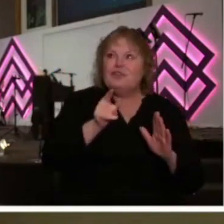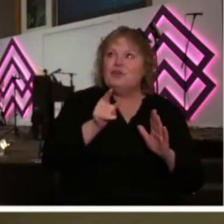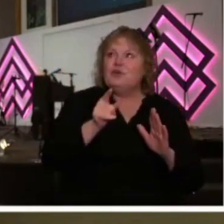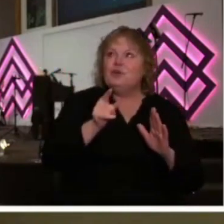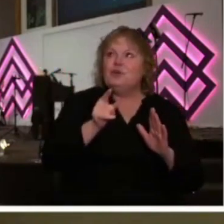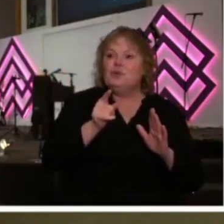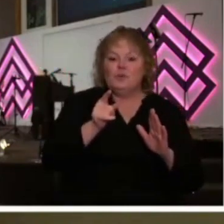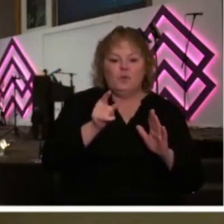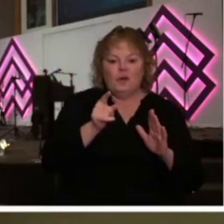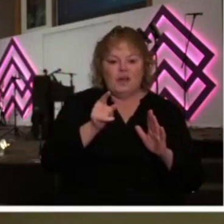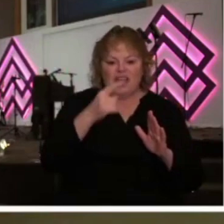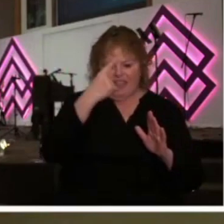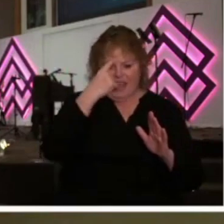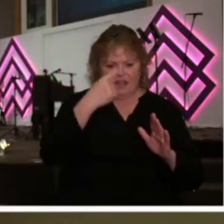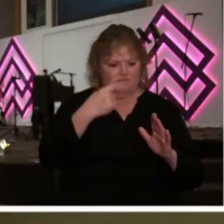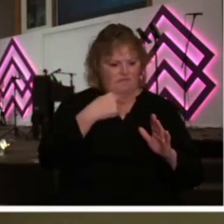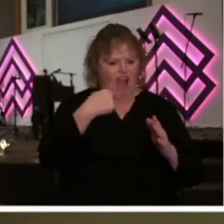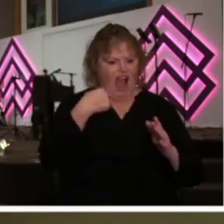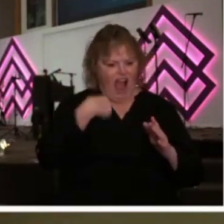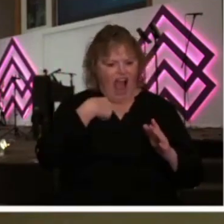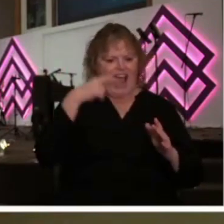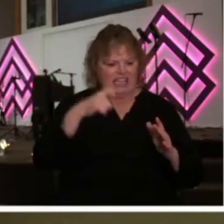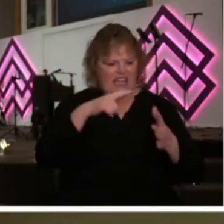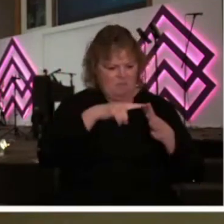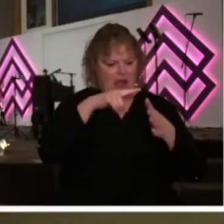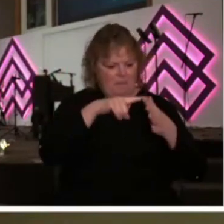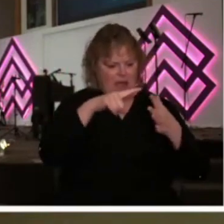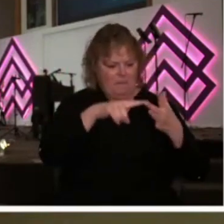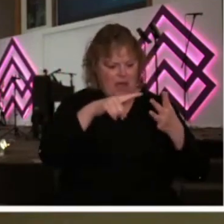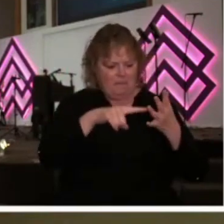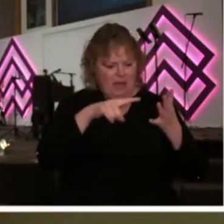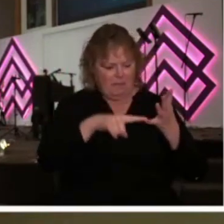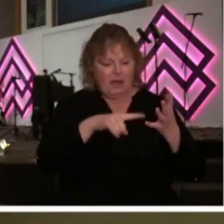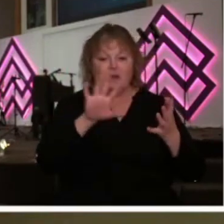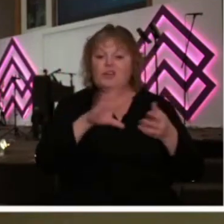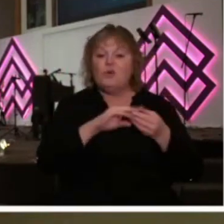decision, your story will always be about lesser things.